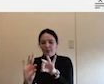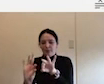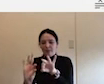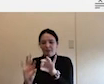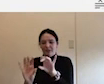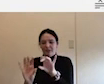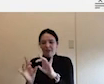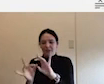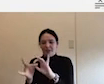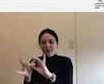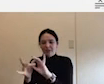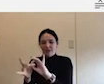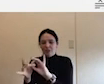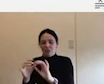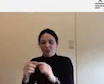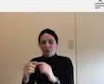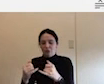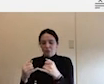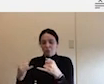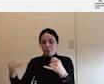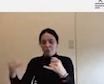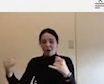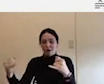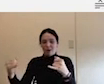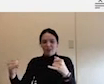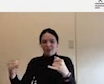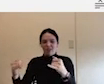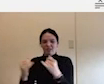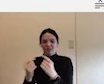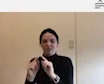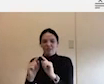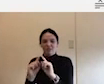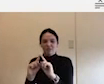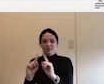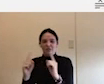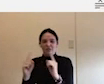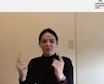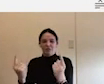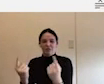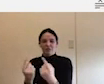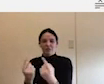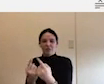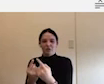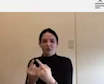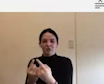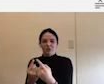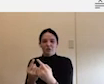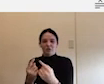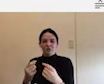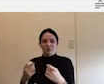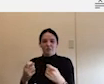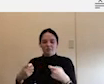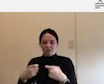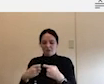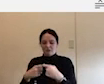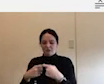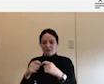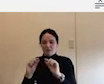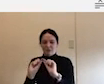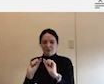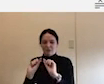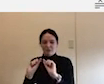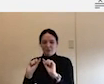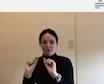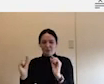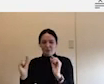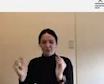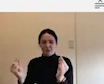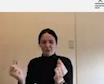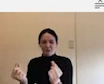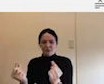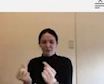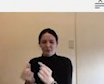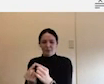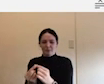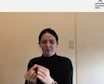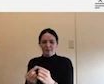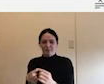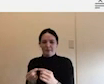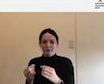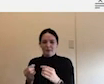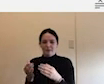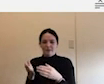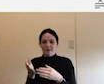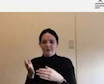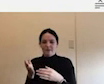the circuit. So a lot of electricity flows. Now we have a rule in magnetism called the right-hand rule, right? So if there's a flow of